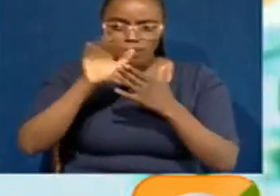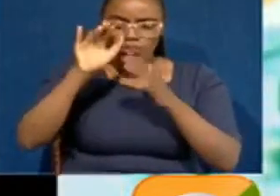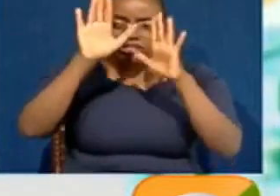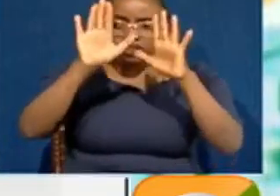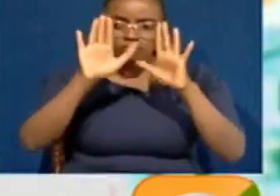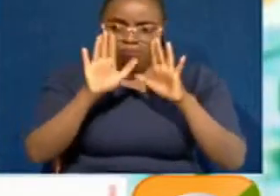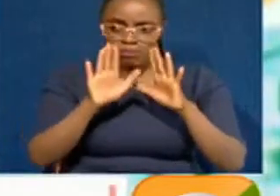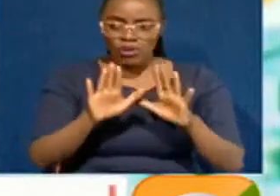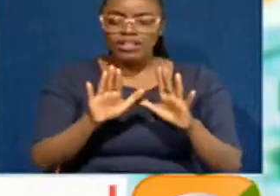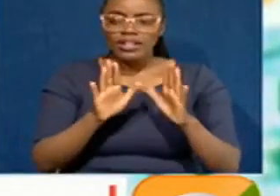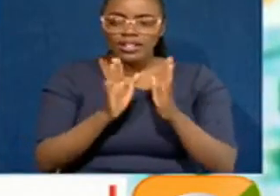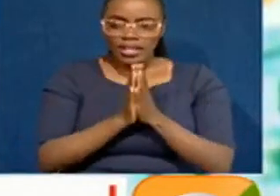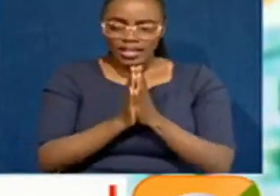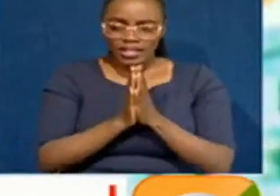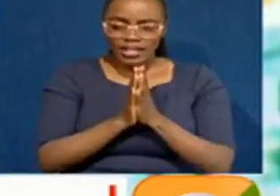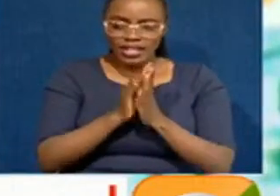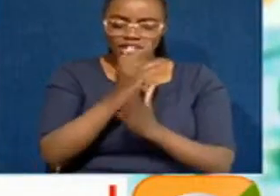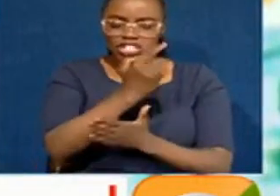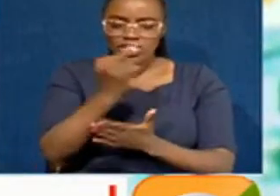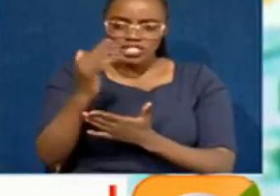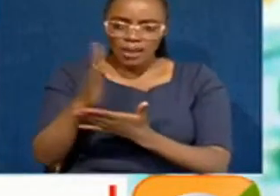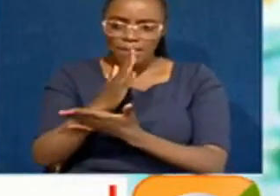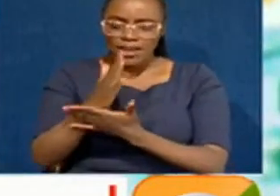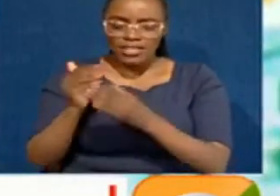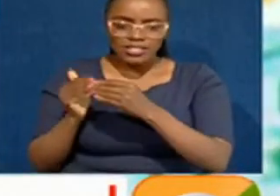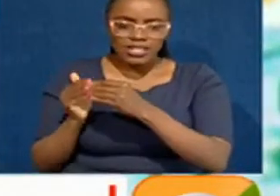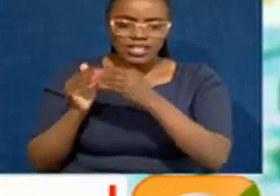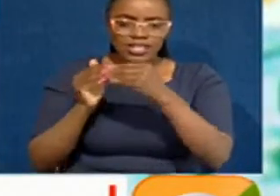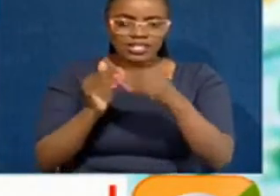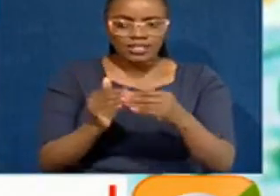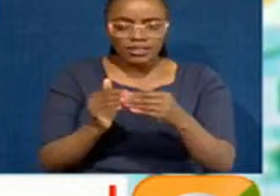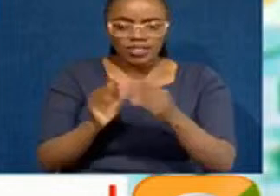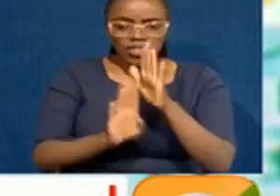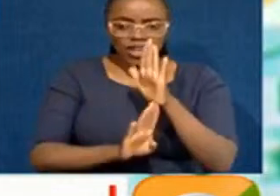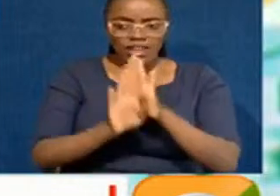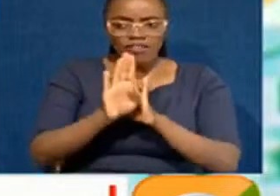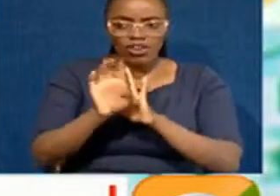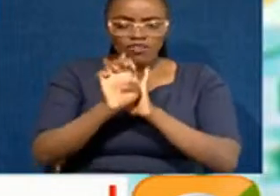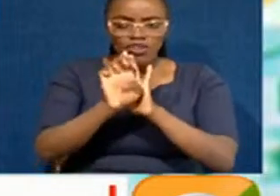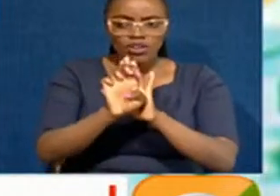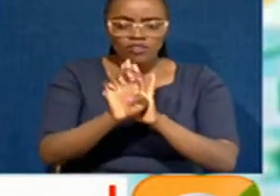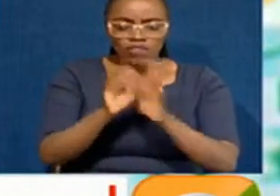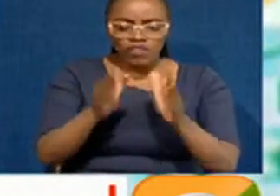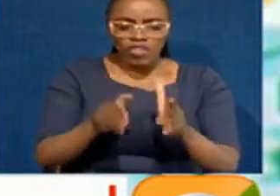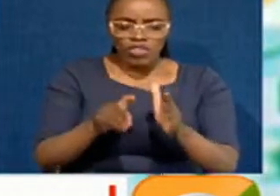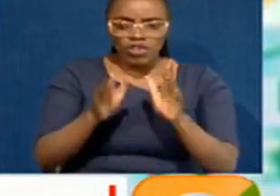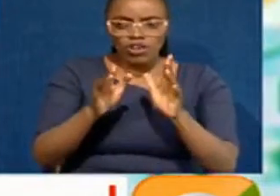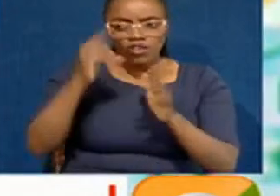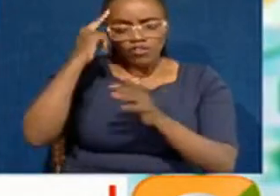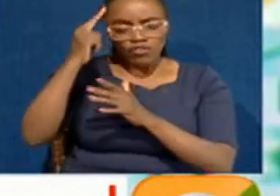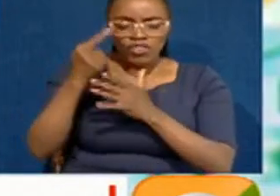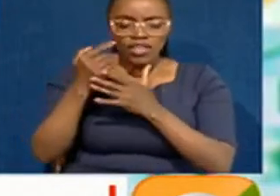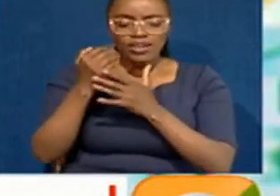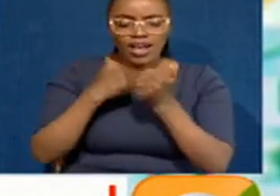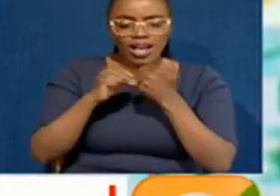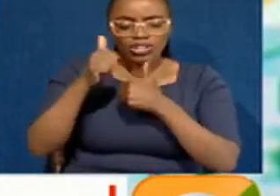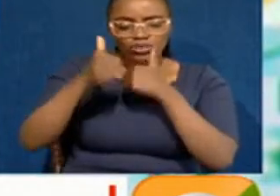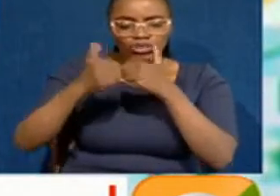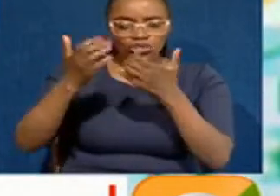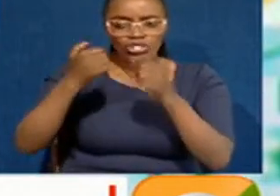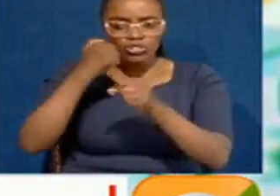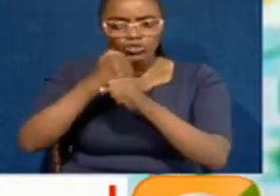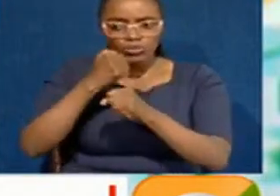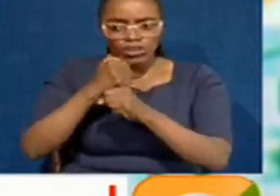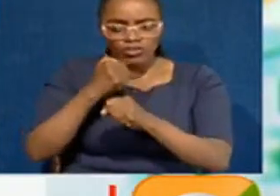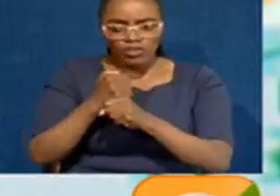one. And IGAD, in fact, is spearheading the development of, for example, a roadmap for anticipatory actions. Okay. Yvonne,